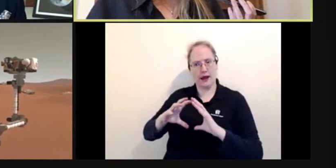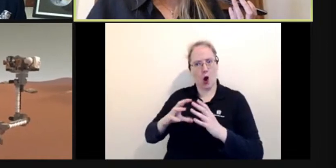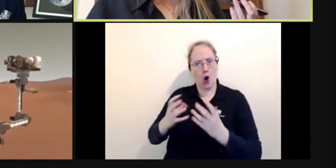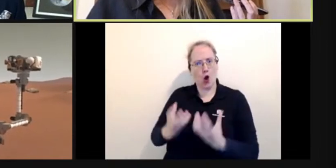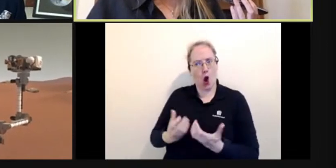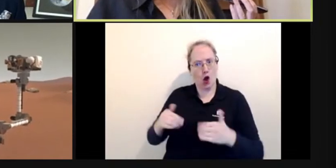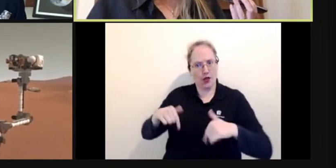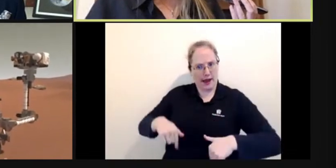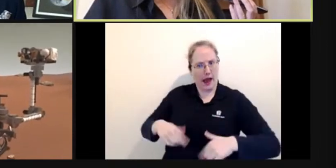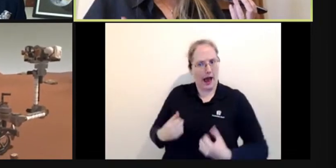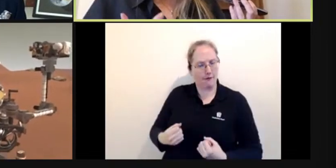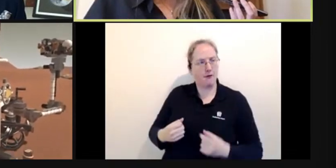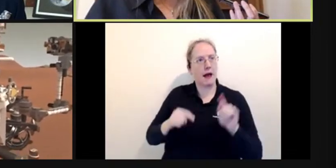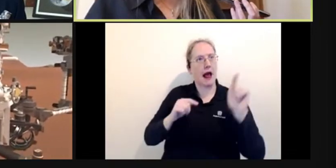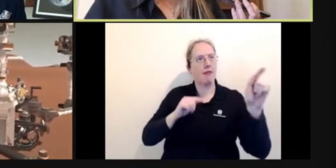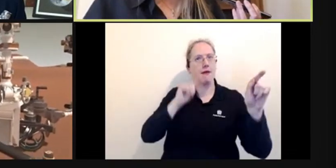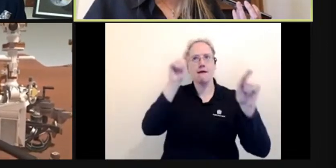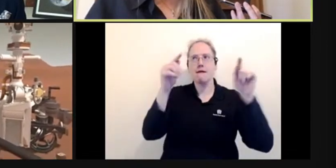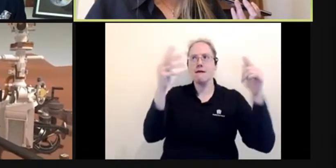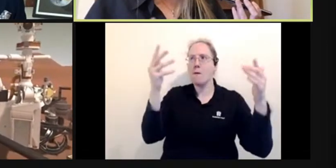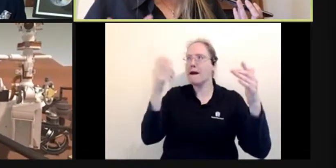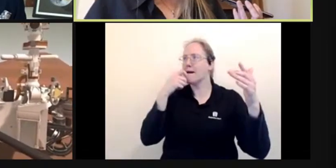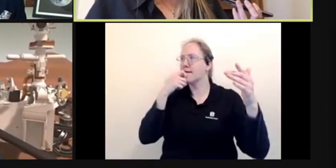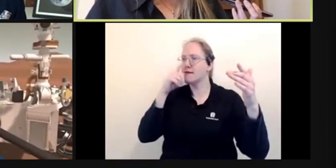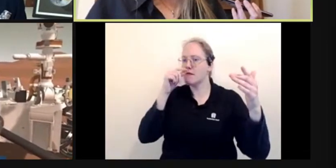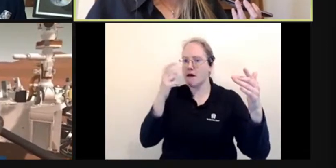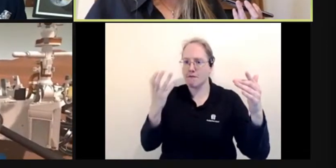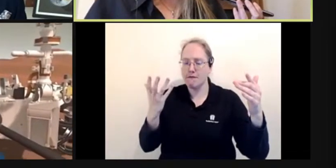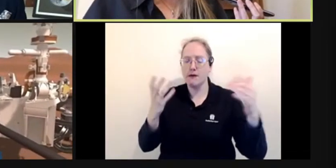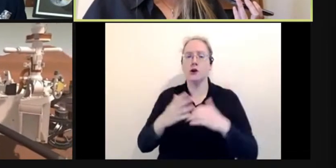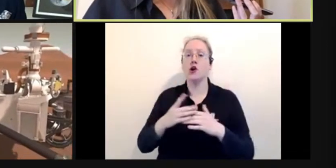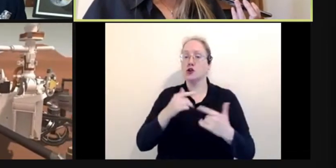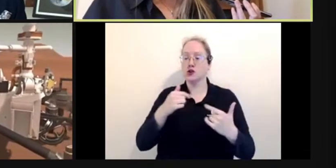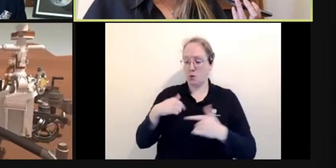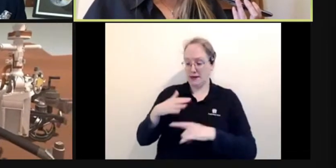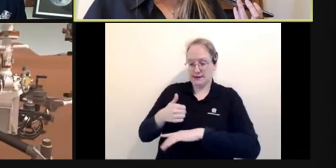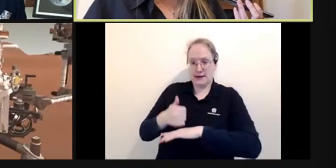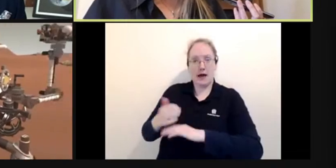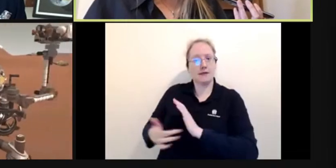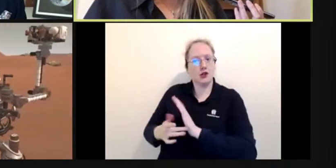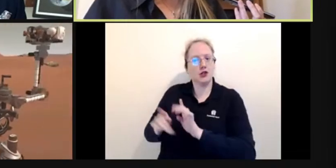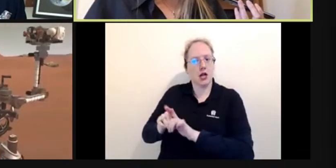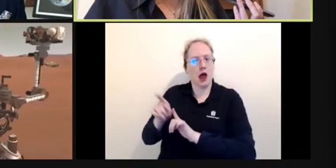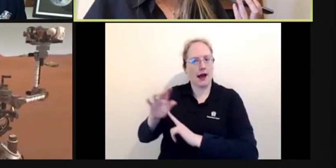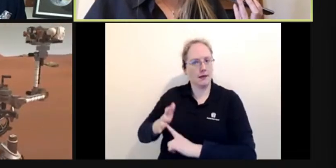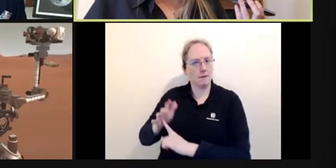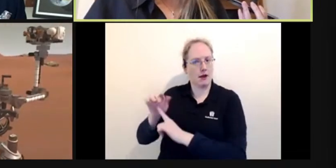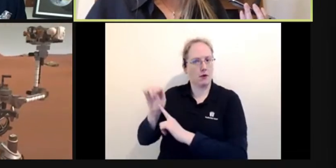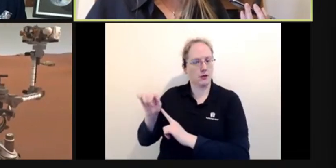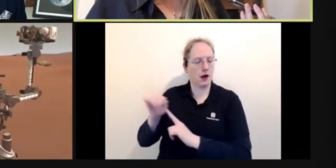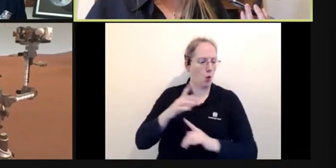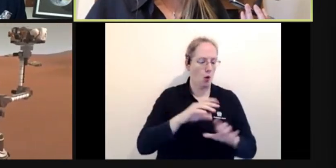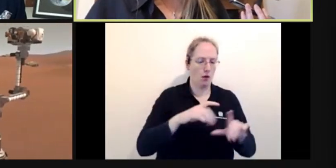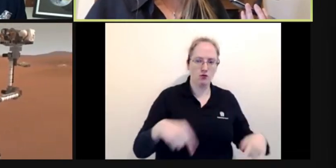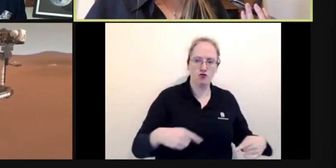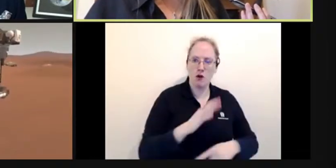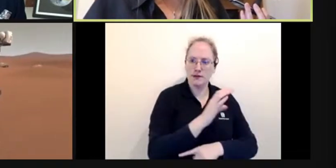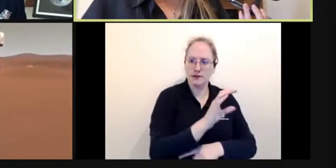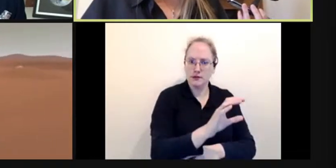like Perseverance to study the surface of these worlds, to understand more about, well, could there be